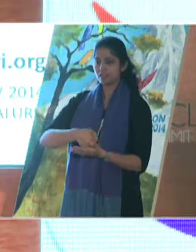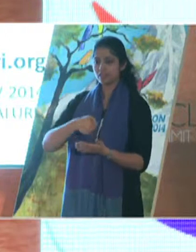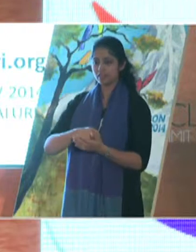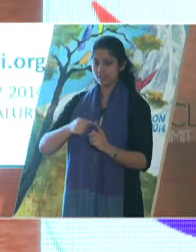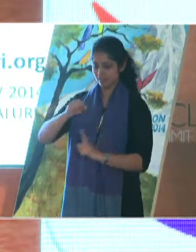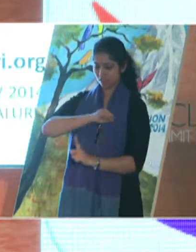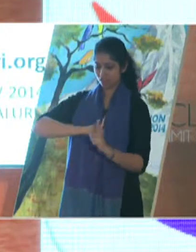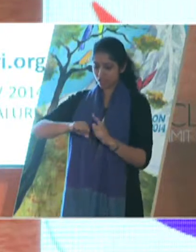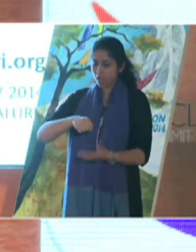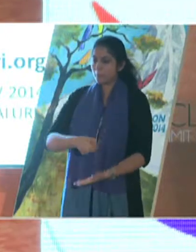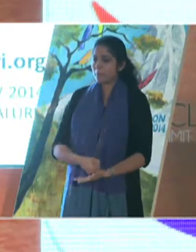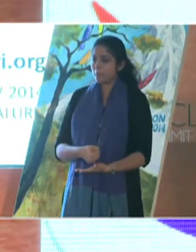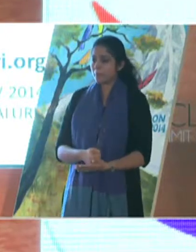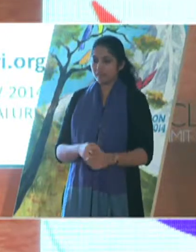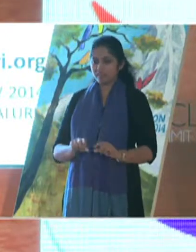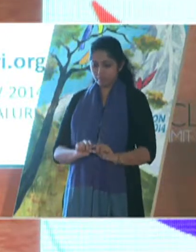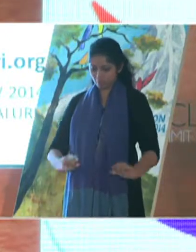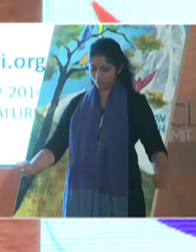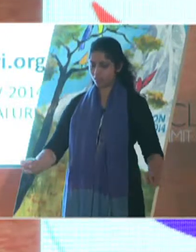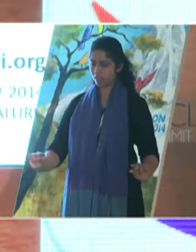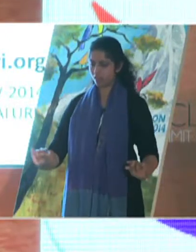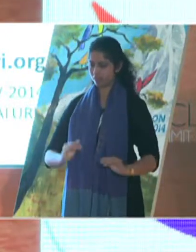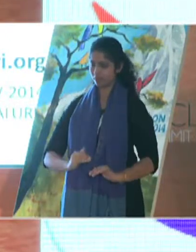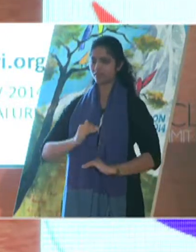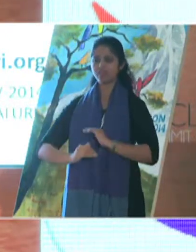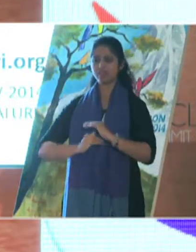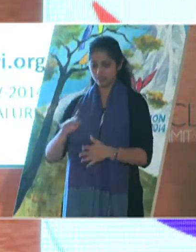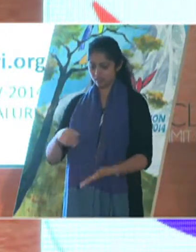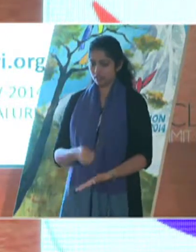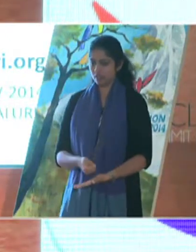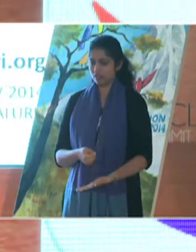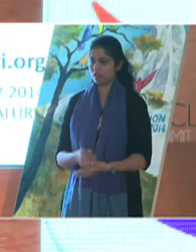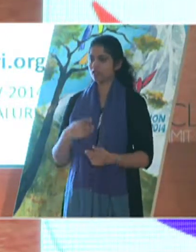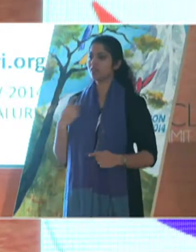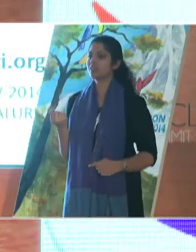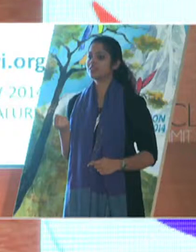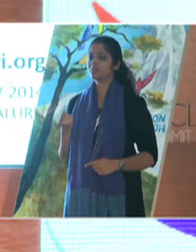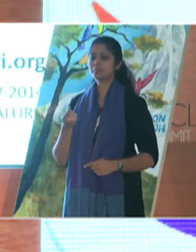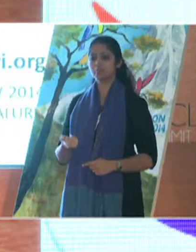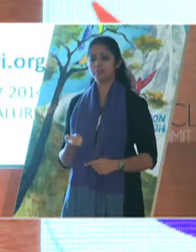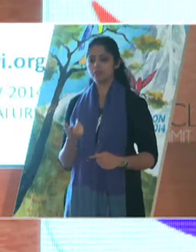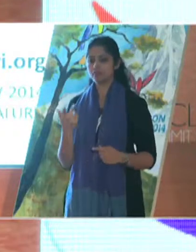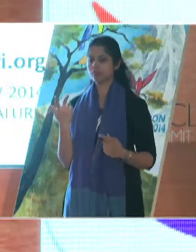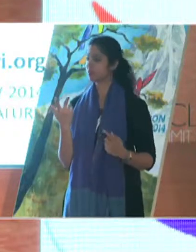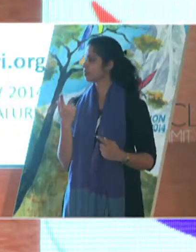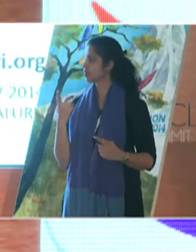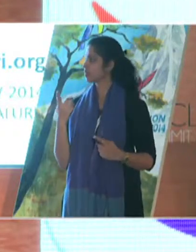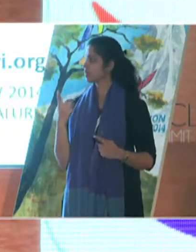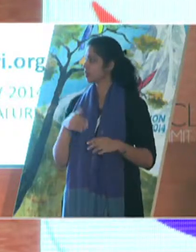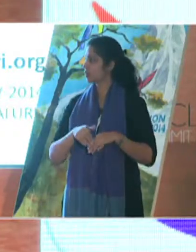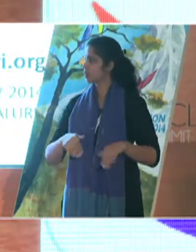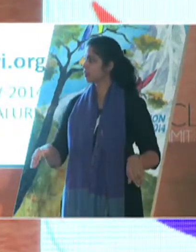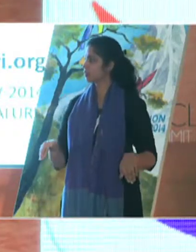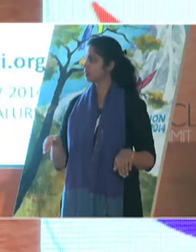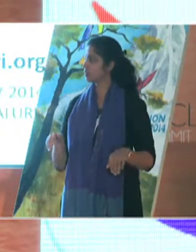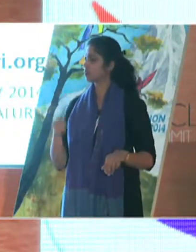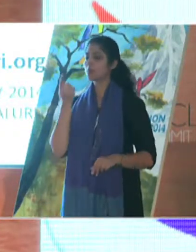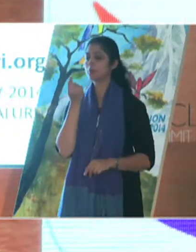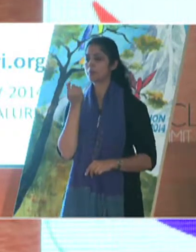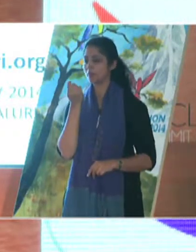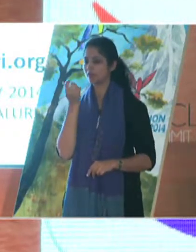killings. We have women fighting female circumcision in Africa. We've got ex-child soldiers that after